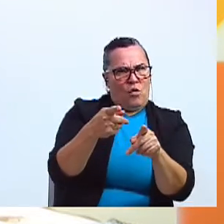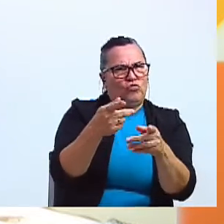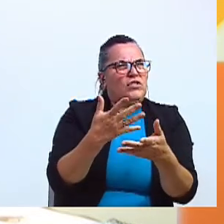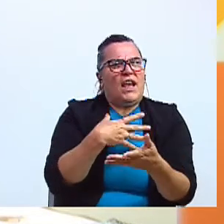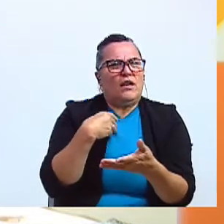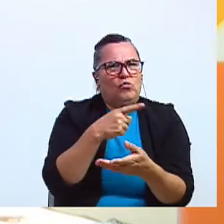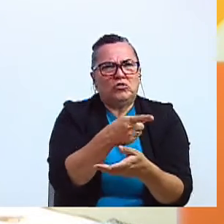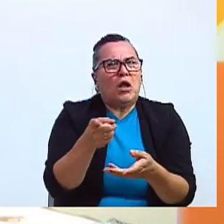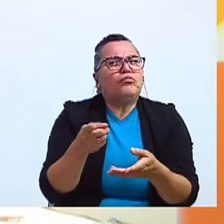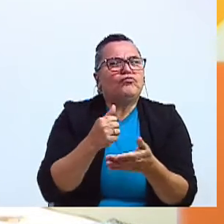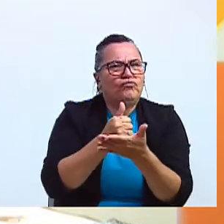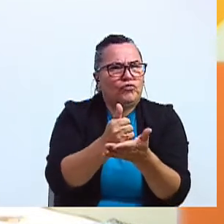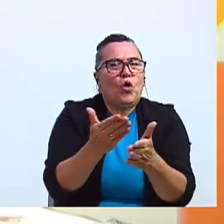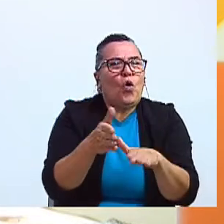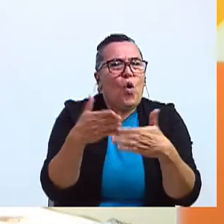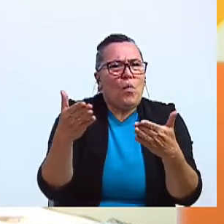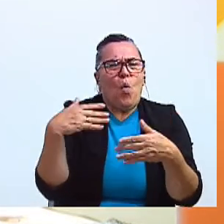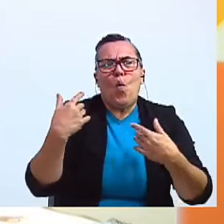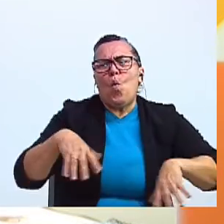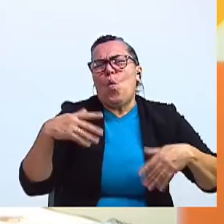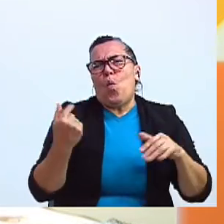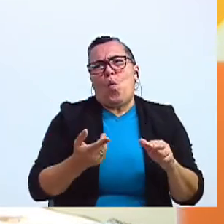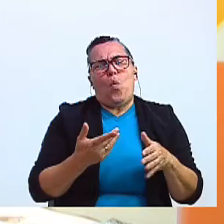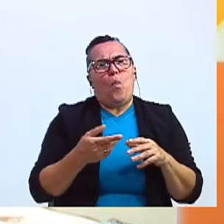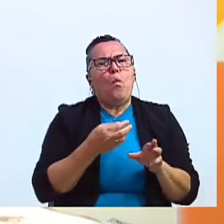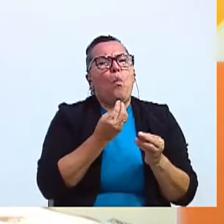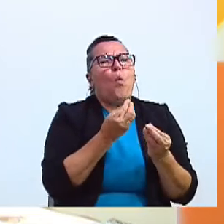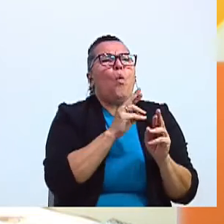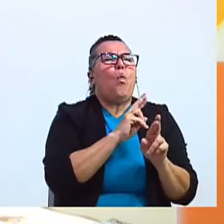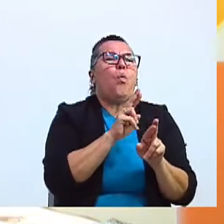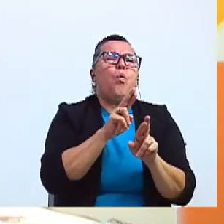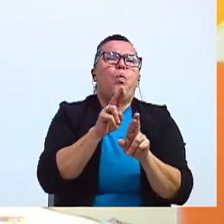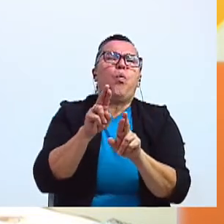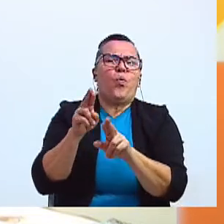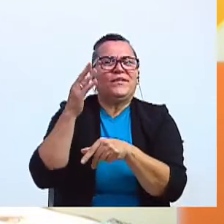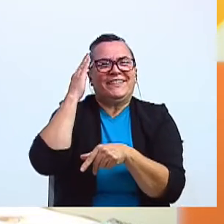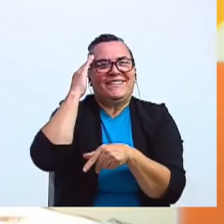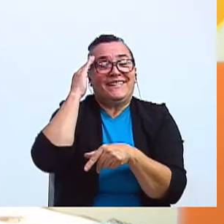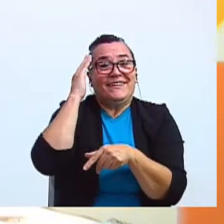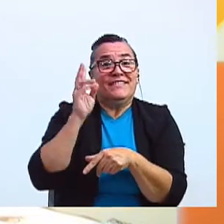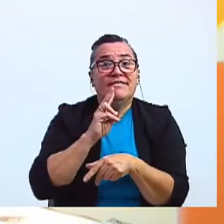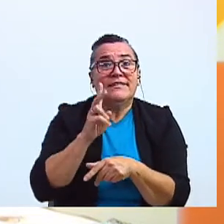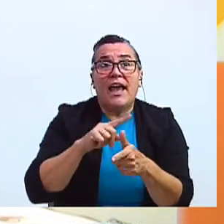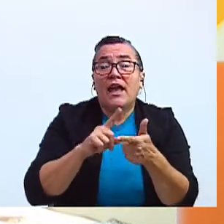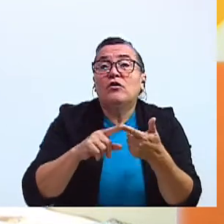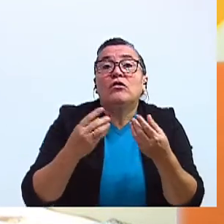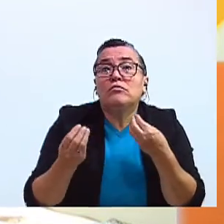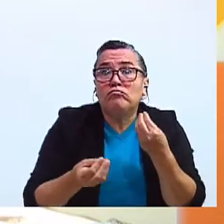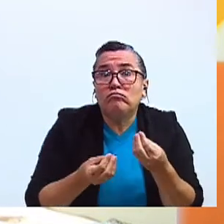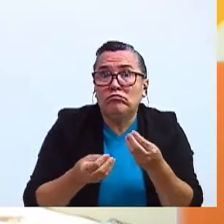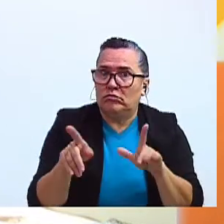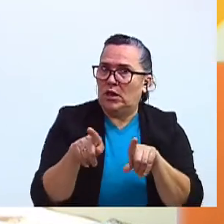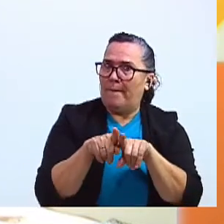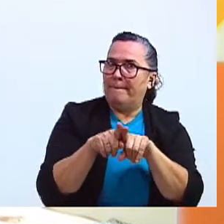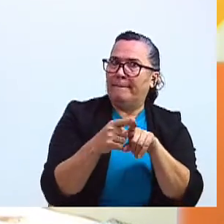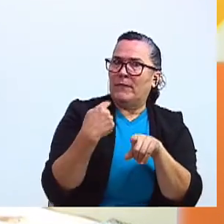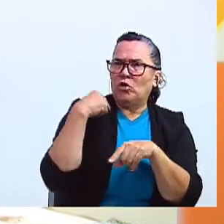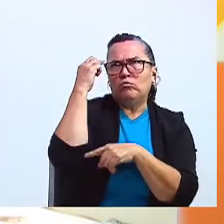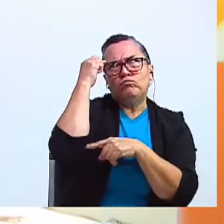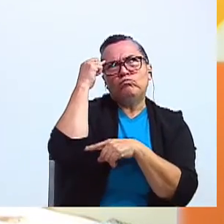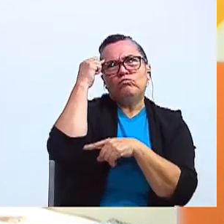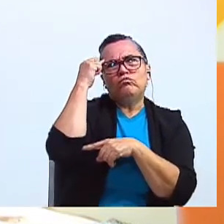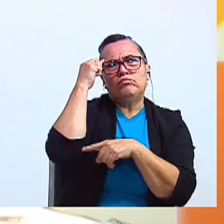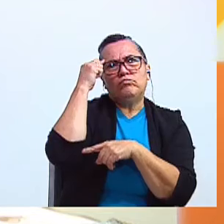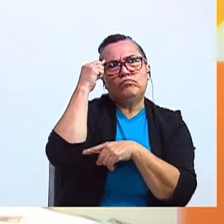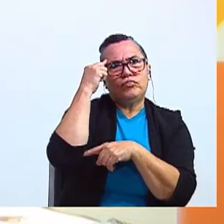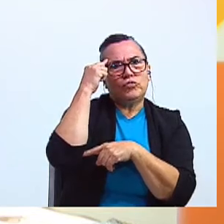I know there can be hundreds of answers for that question, right? So, also we have to think about the